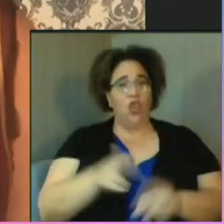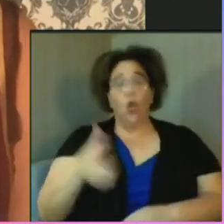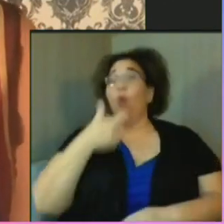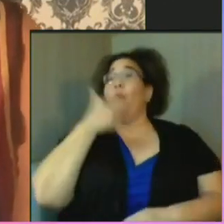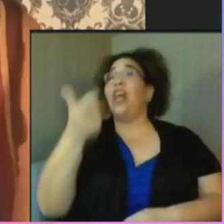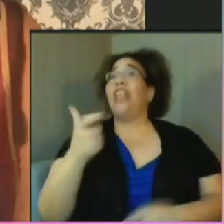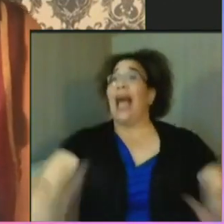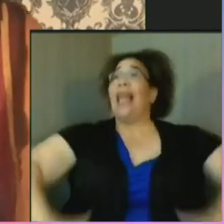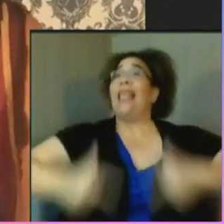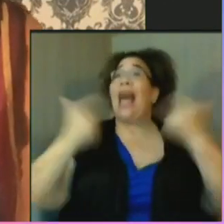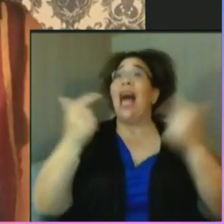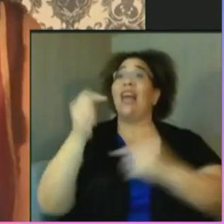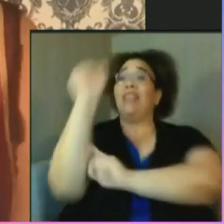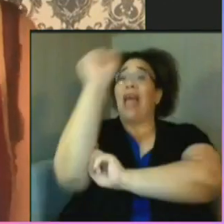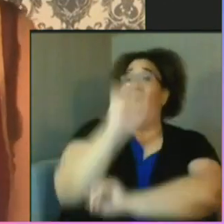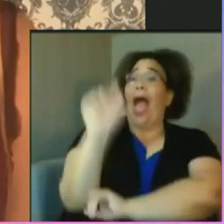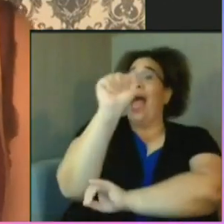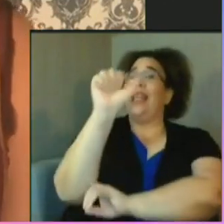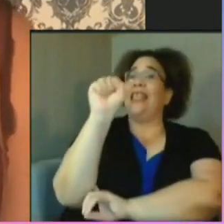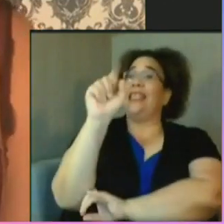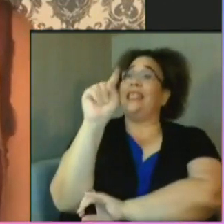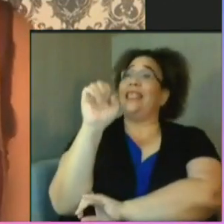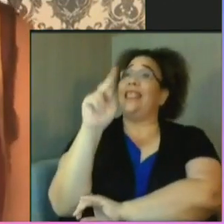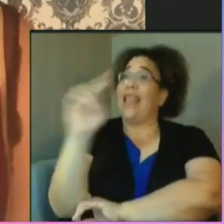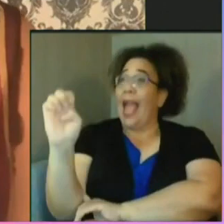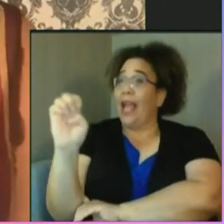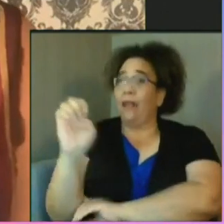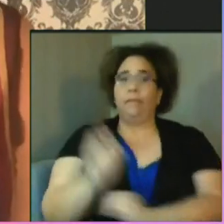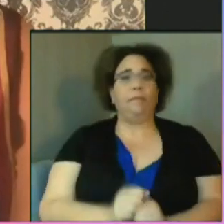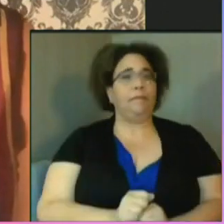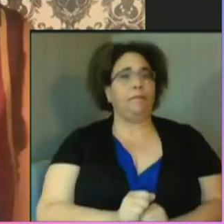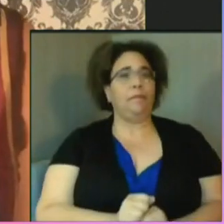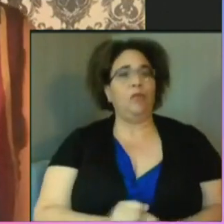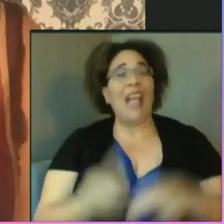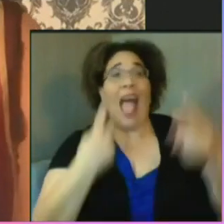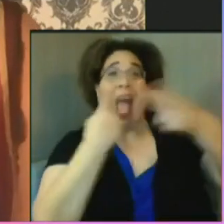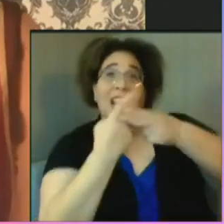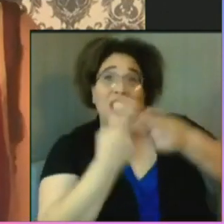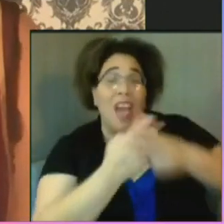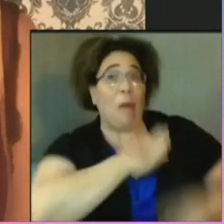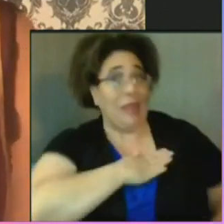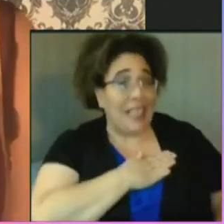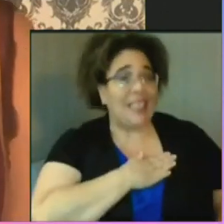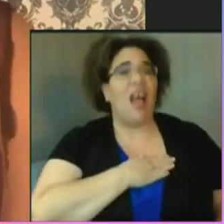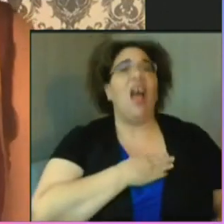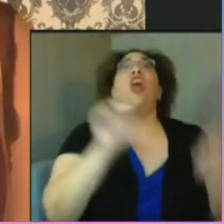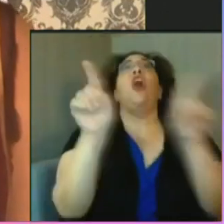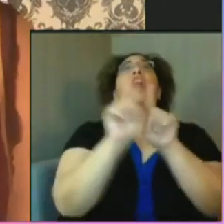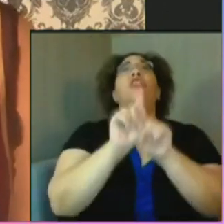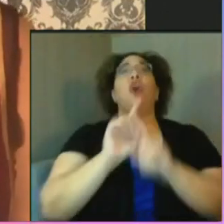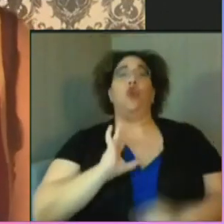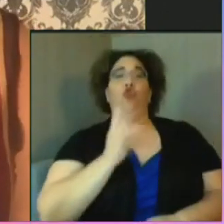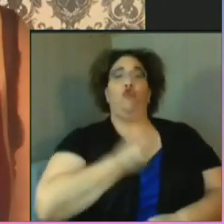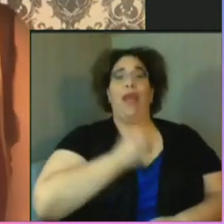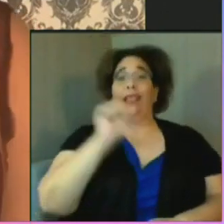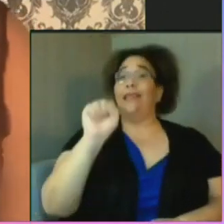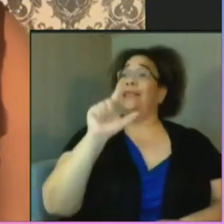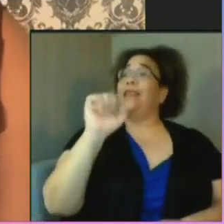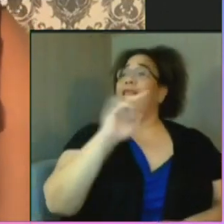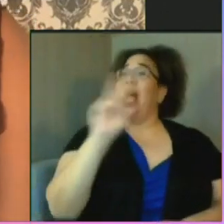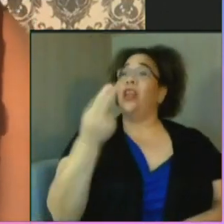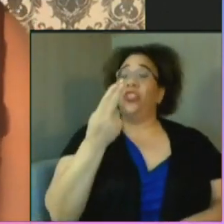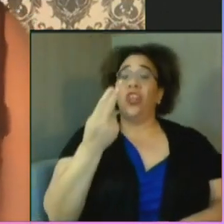at Stake. Lives at Stake, use that hashtag, and also TransLash and the Future of Trans to